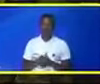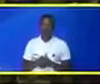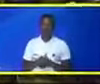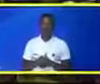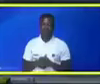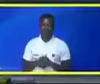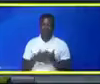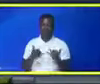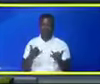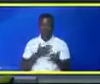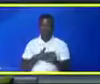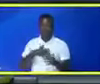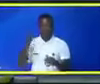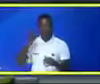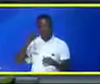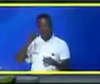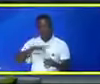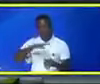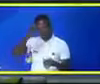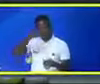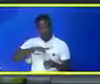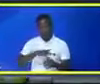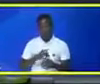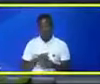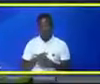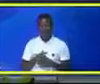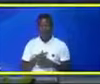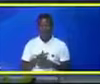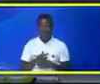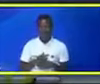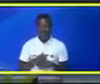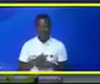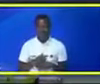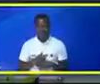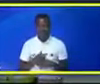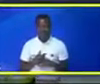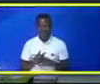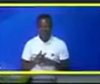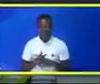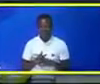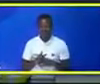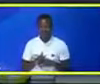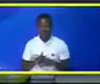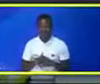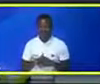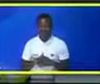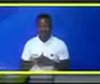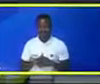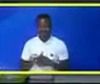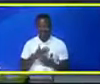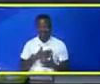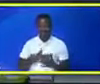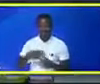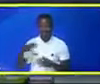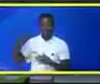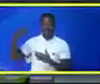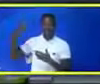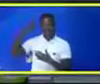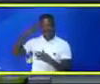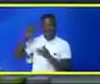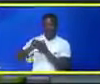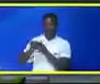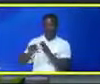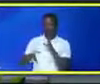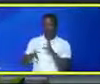Now listen, ladies and gentlemen, please hear me. Hear me. I hear in my spirit, strengthen the